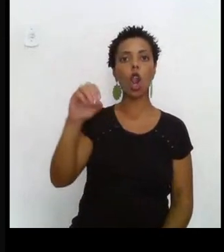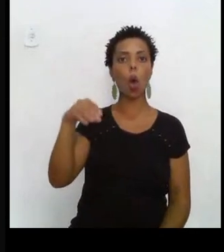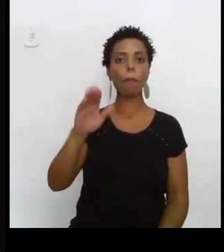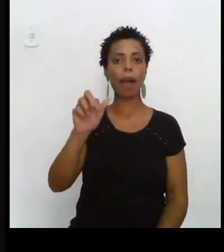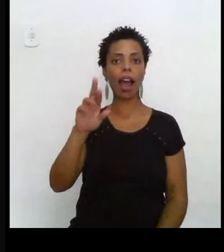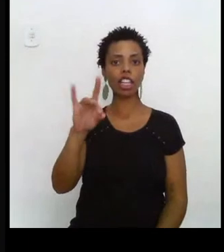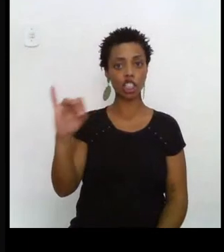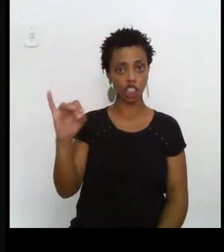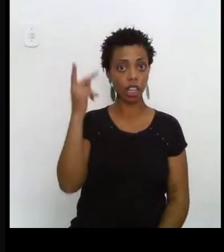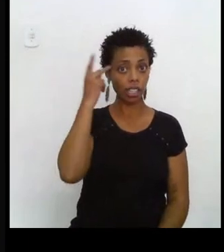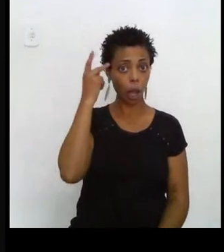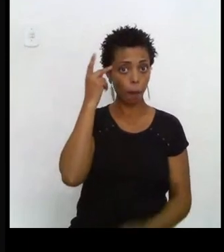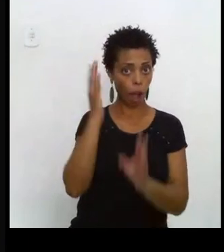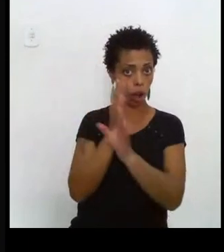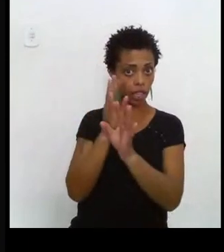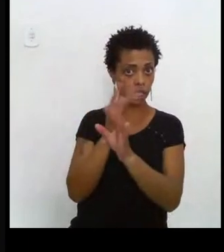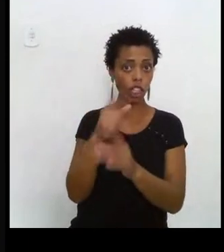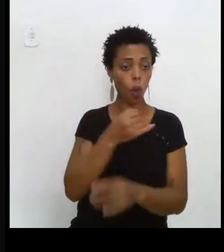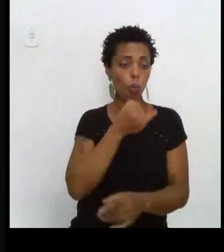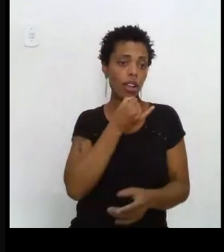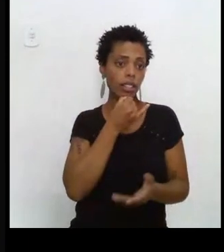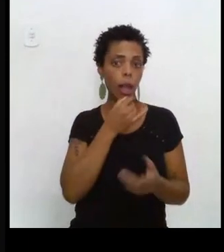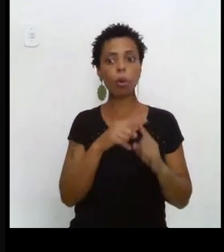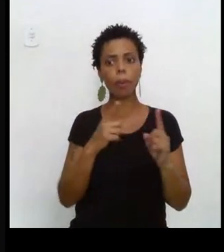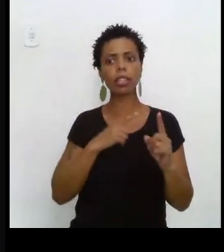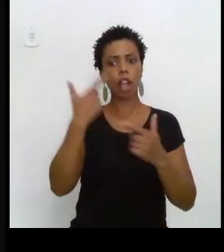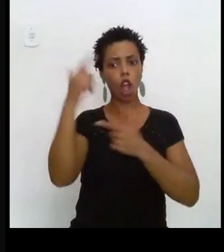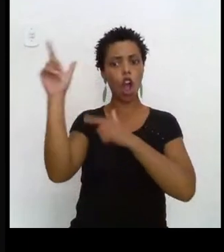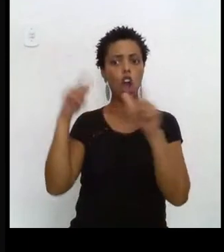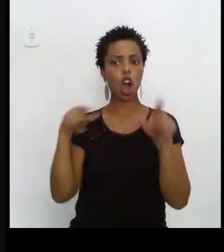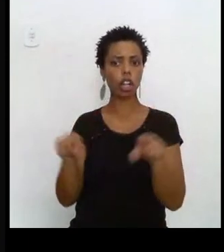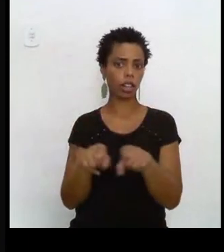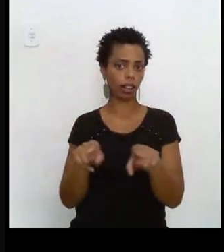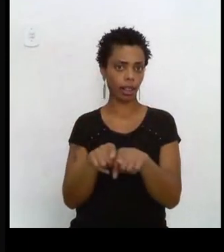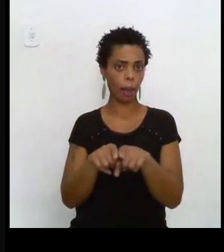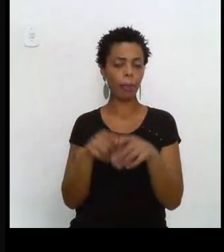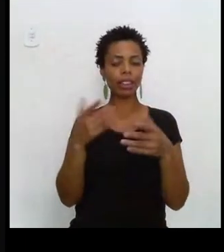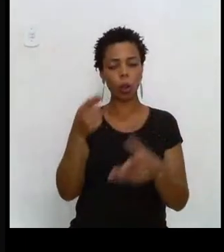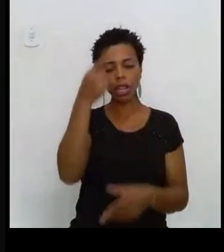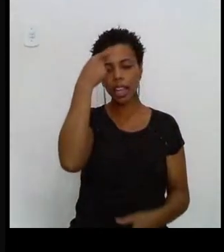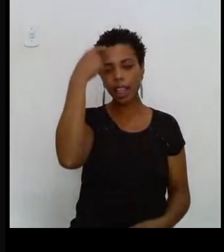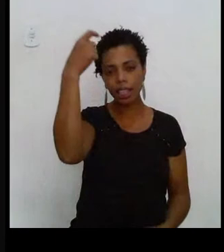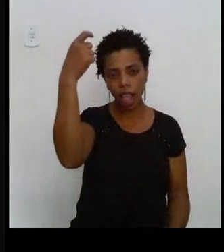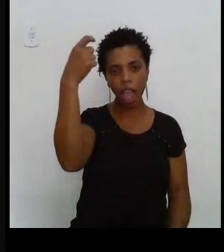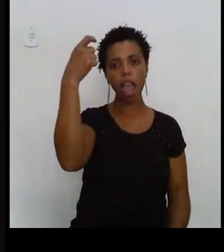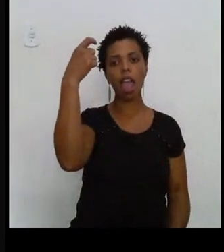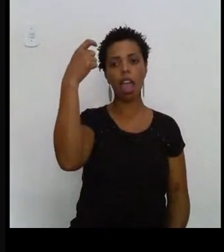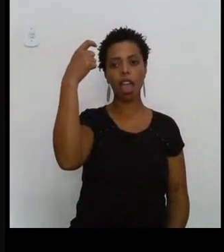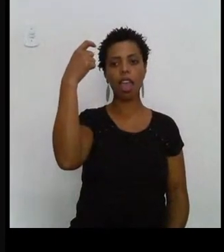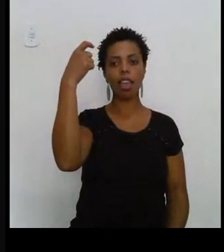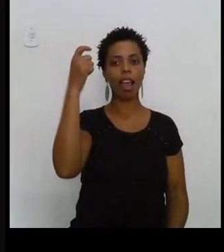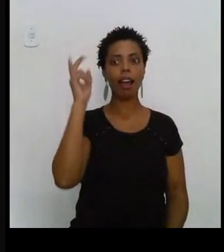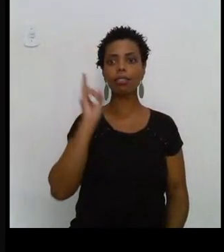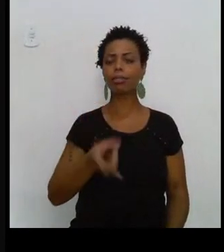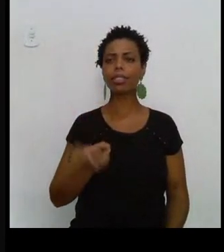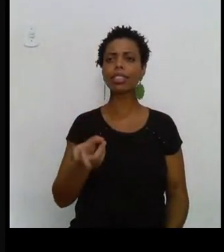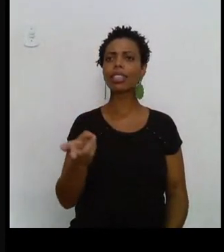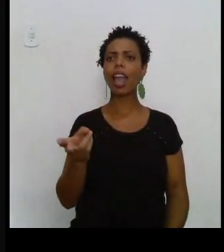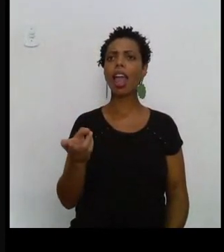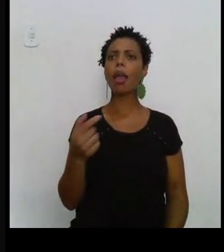World Girls Justin Quest for me and you a